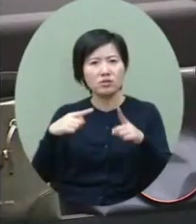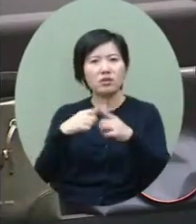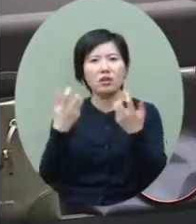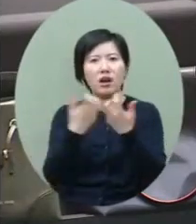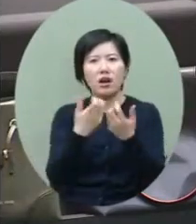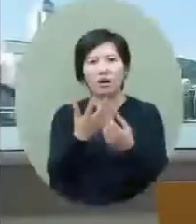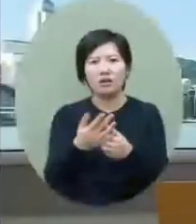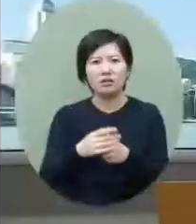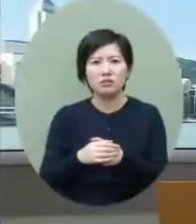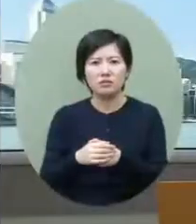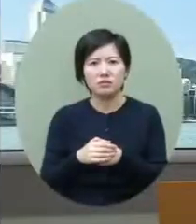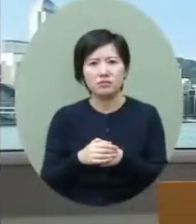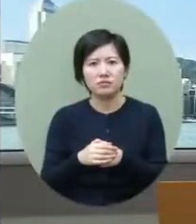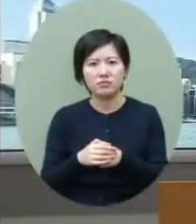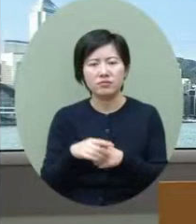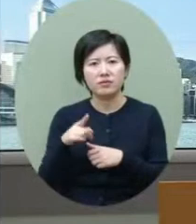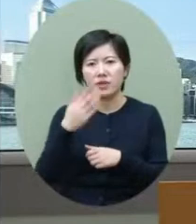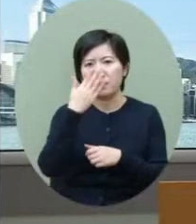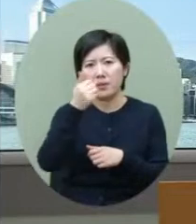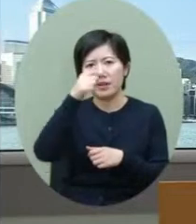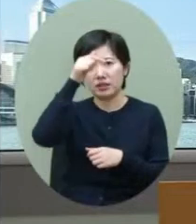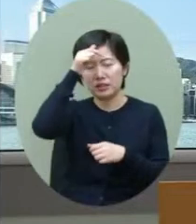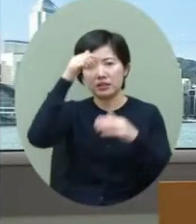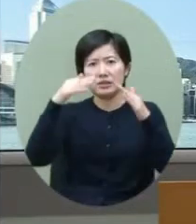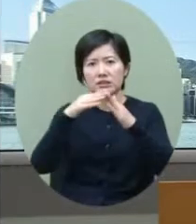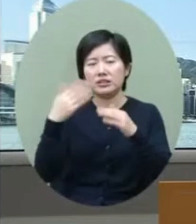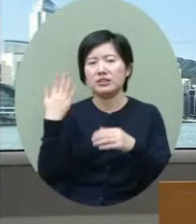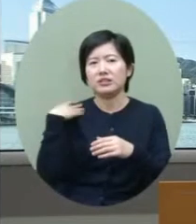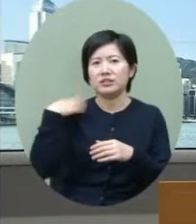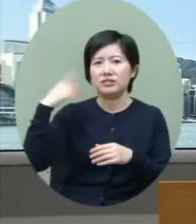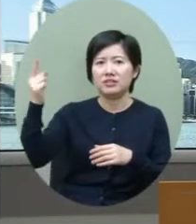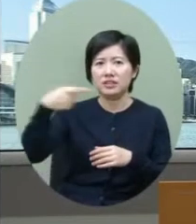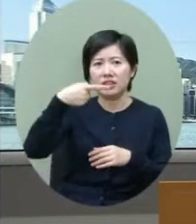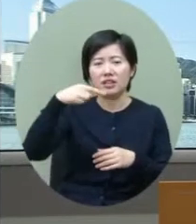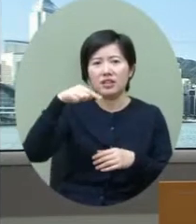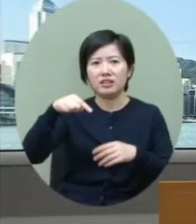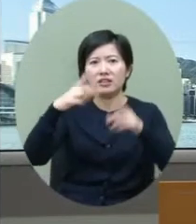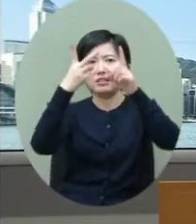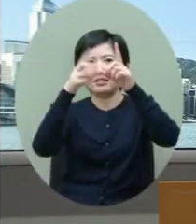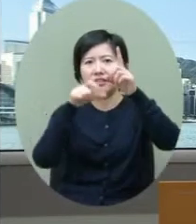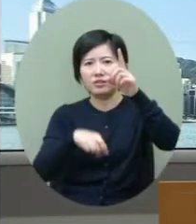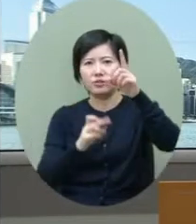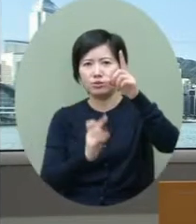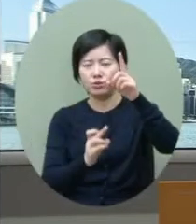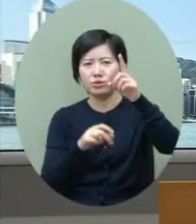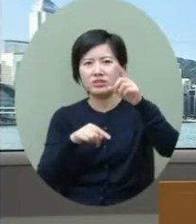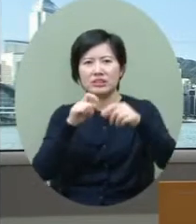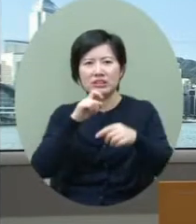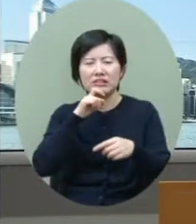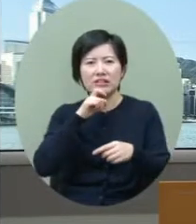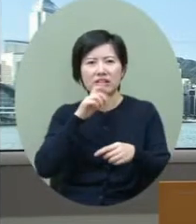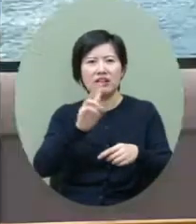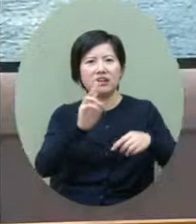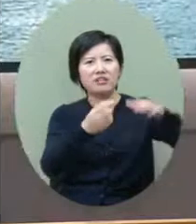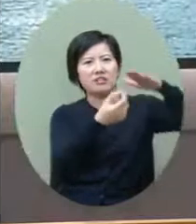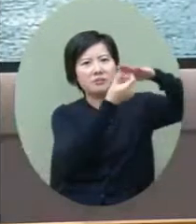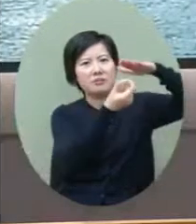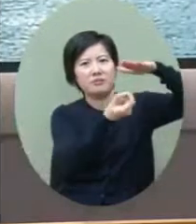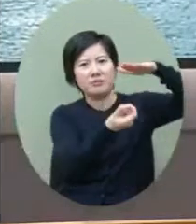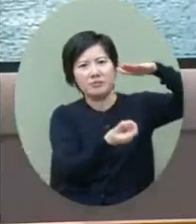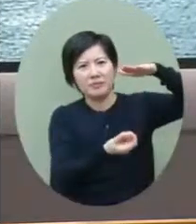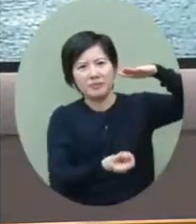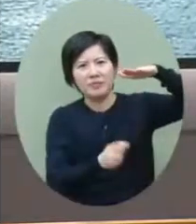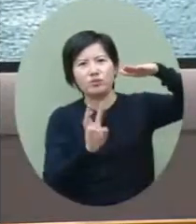under compulsory testing and how many confirmed cases are there? Well, in mid-December last